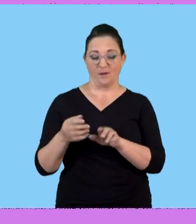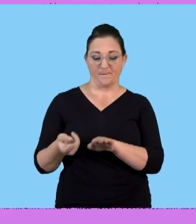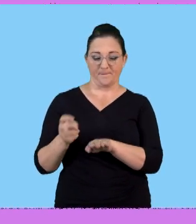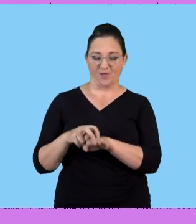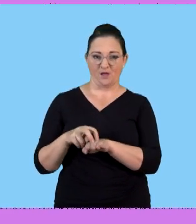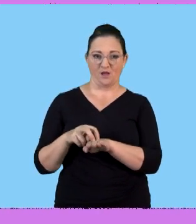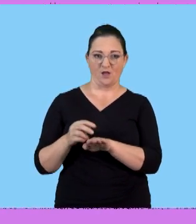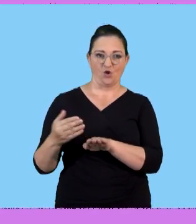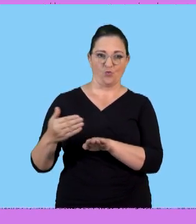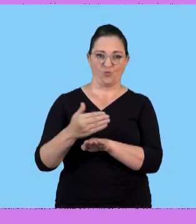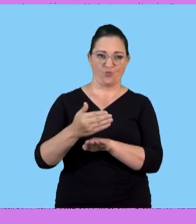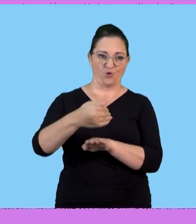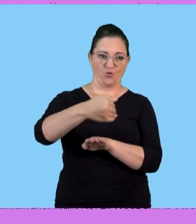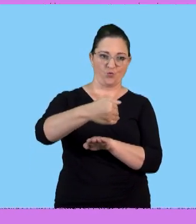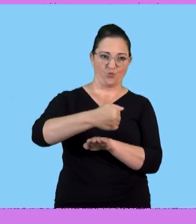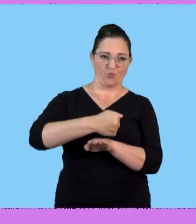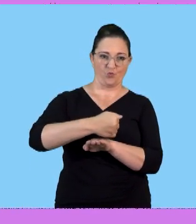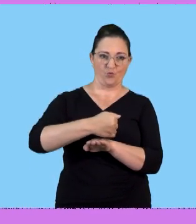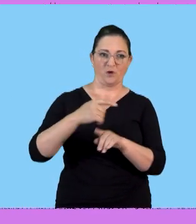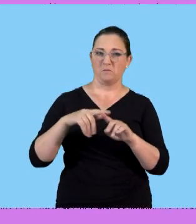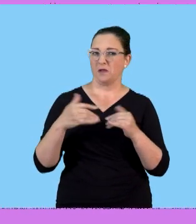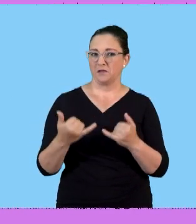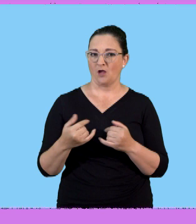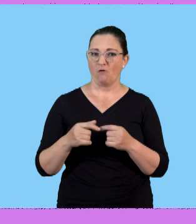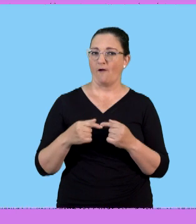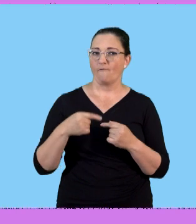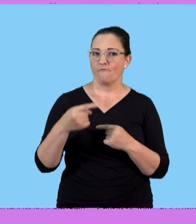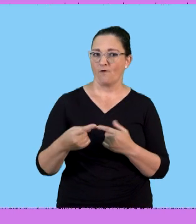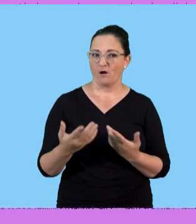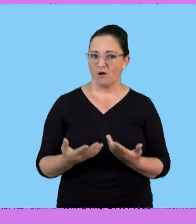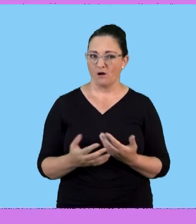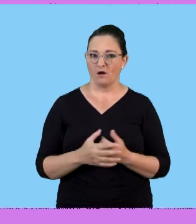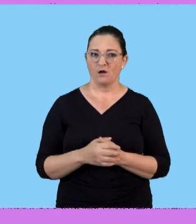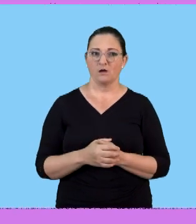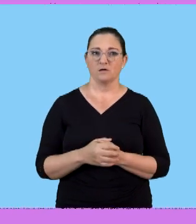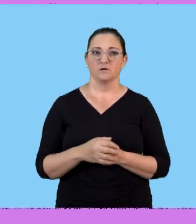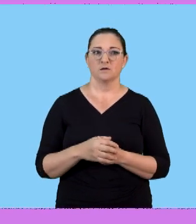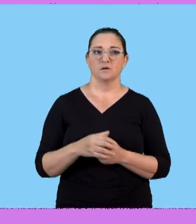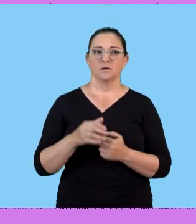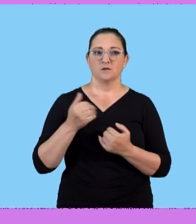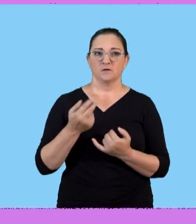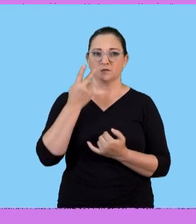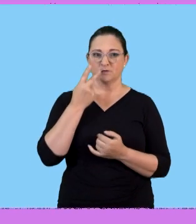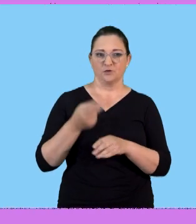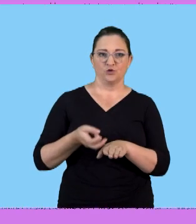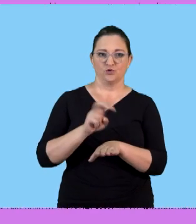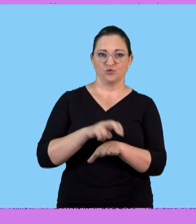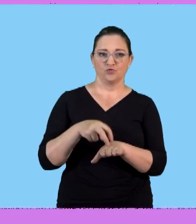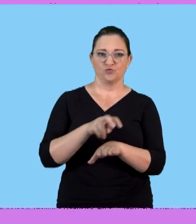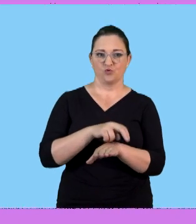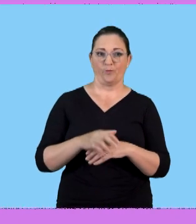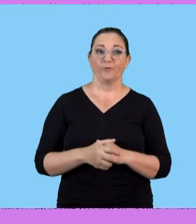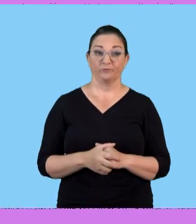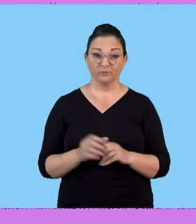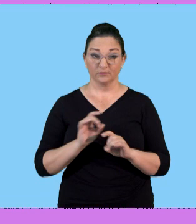pick him up, move all along, and he'll come here, Kings Williamstown, and he'll drop him off there. Are we